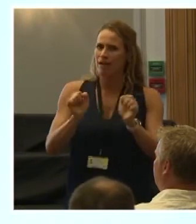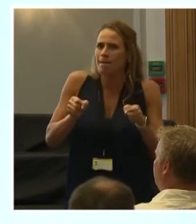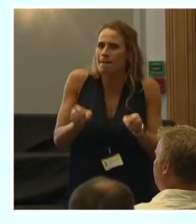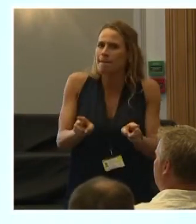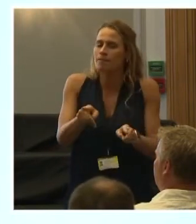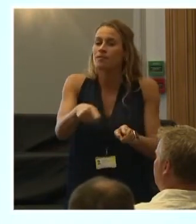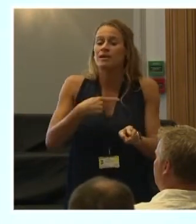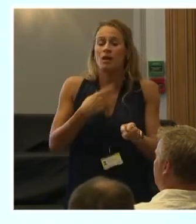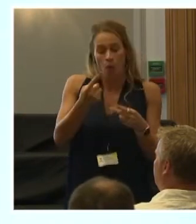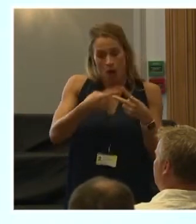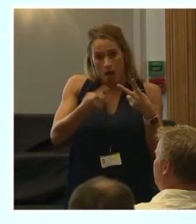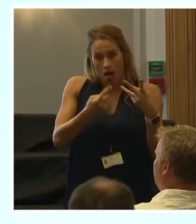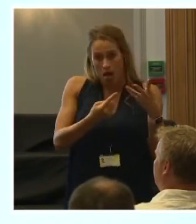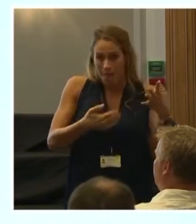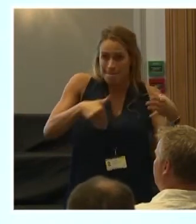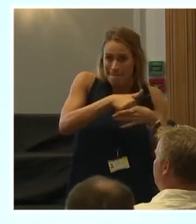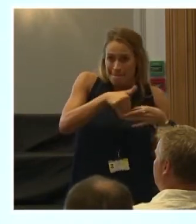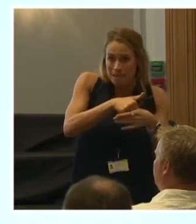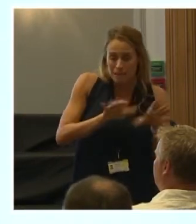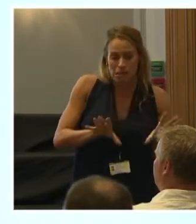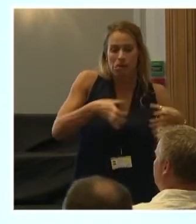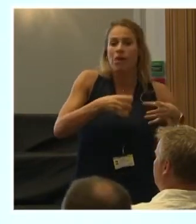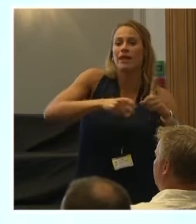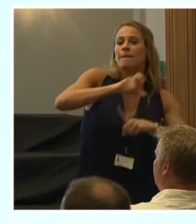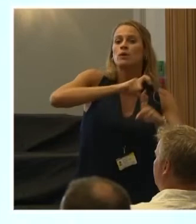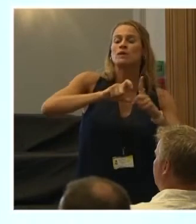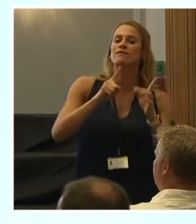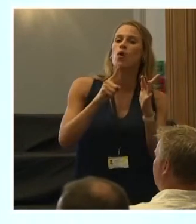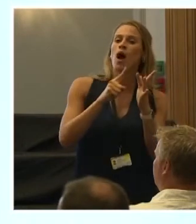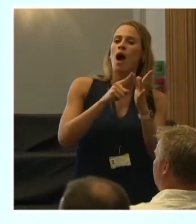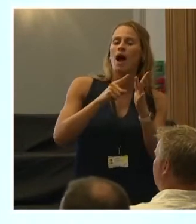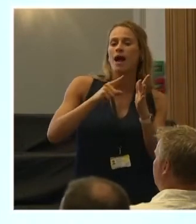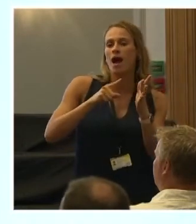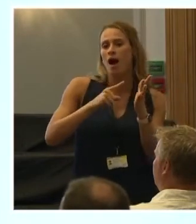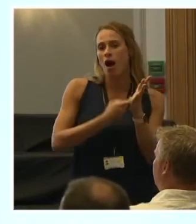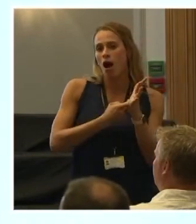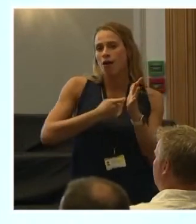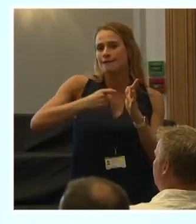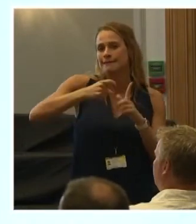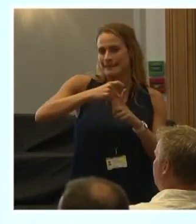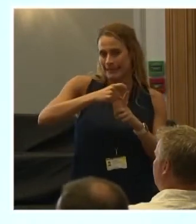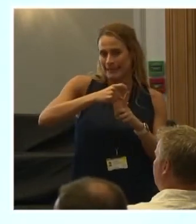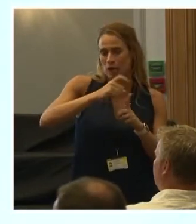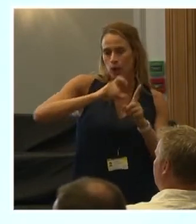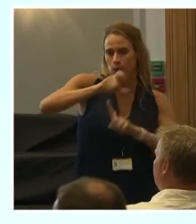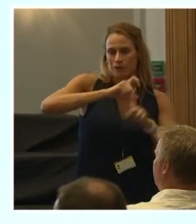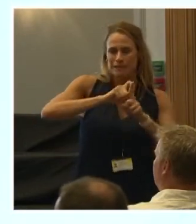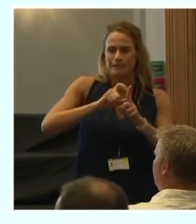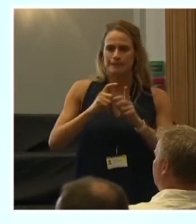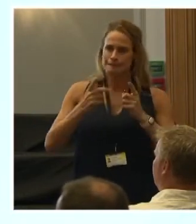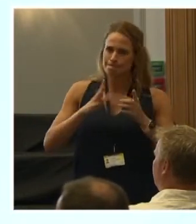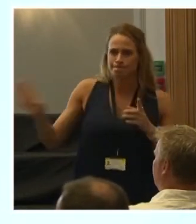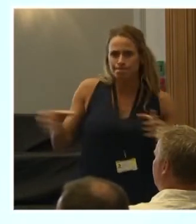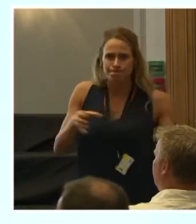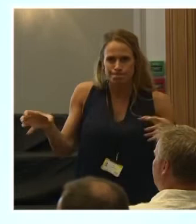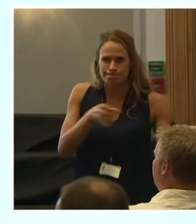members of the IRD community, they came together to start funding research to change the status quo and the search